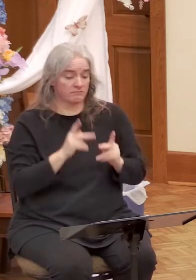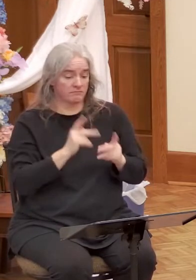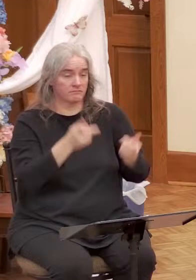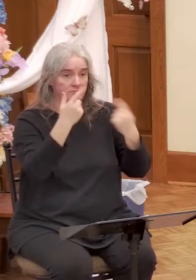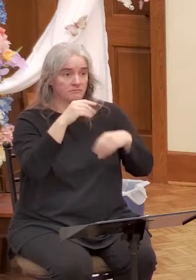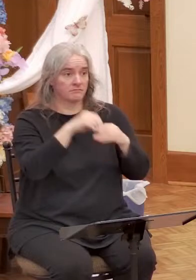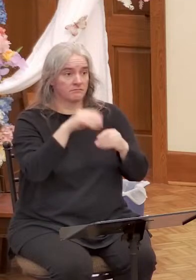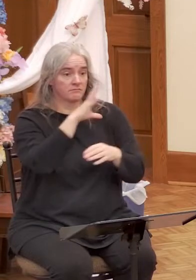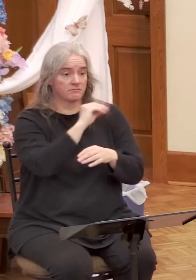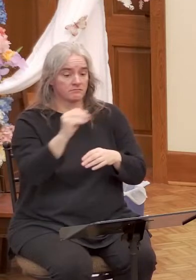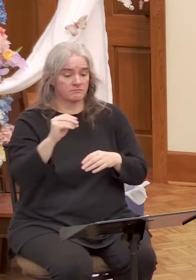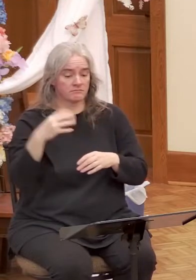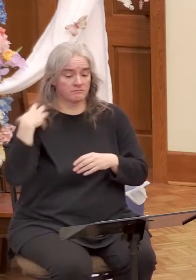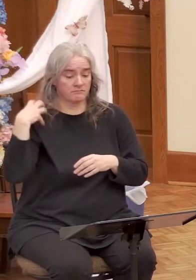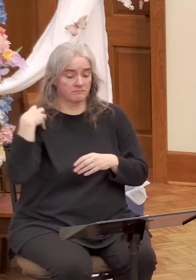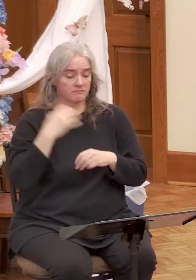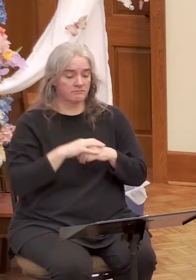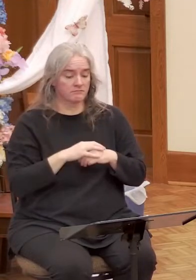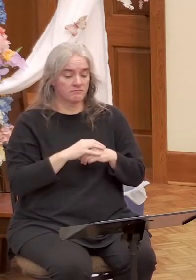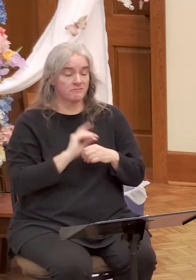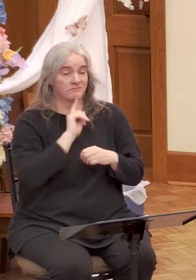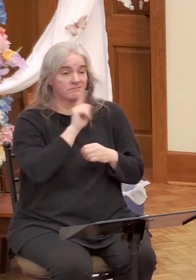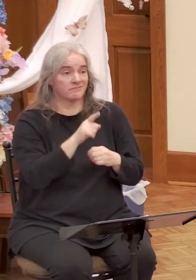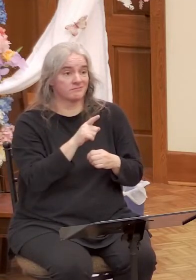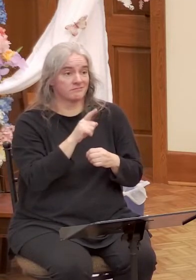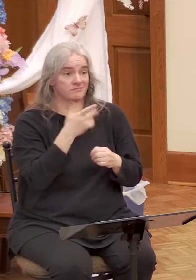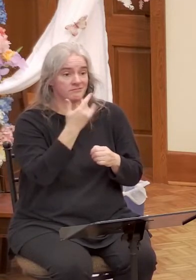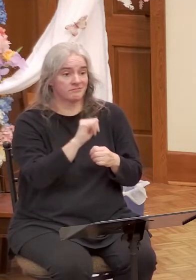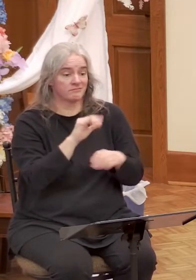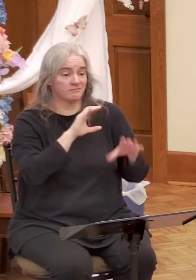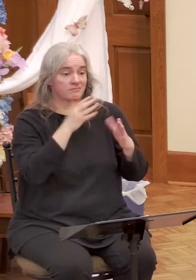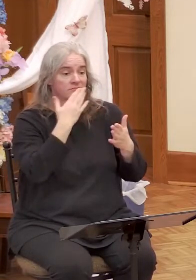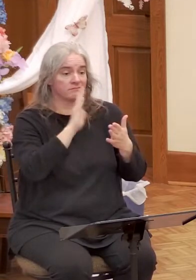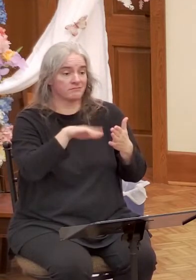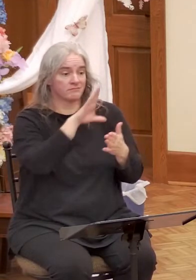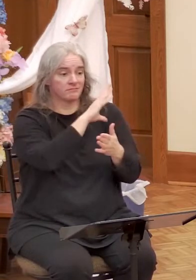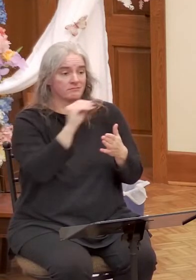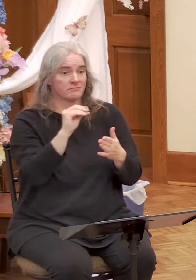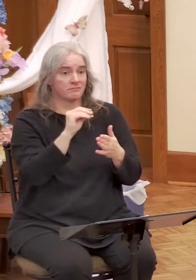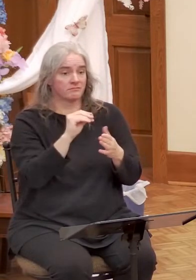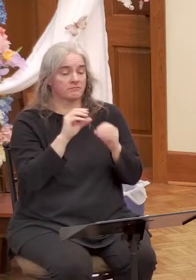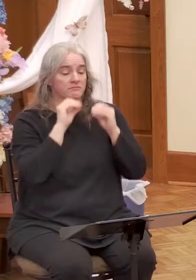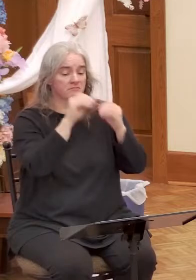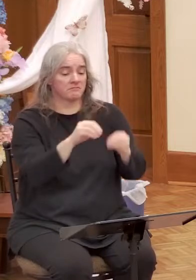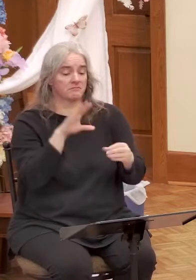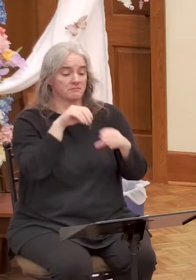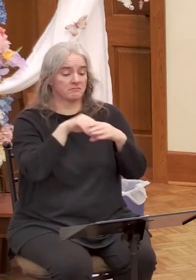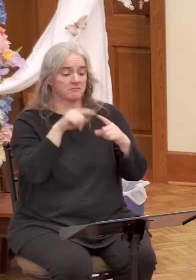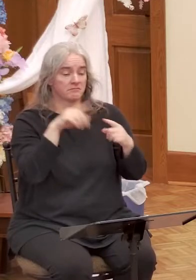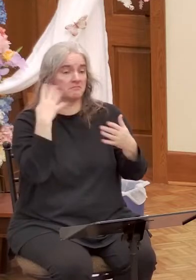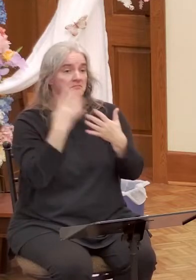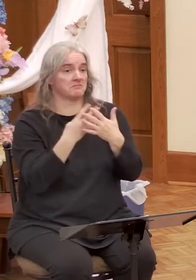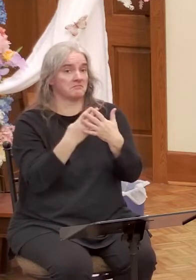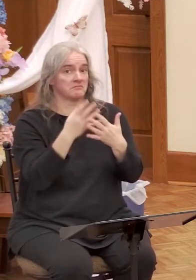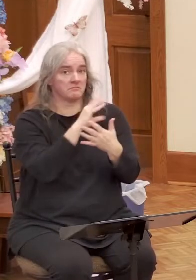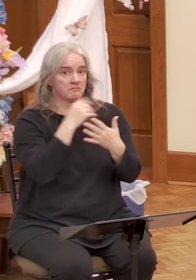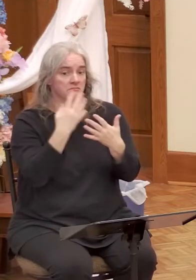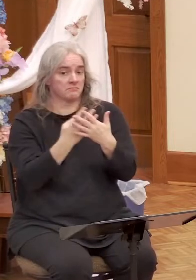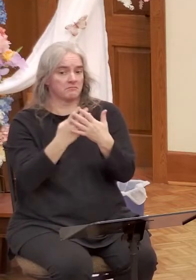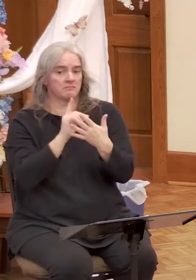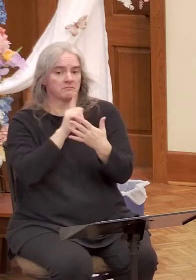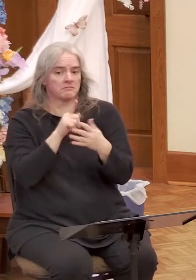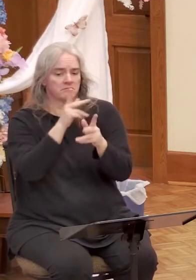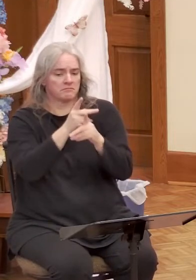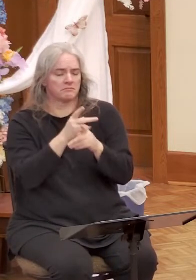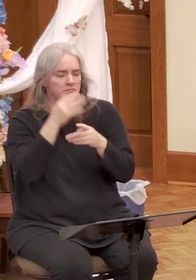stripped them and ordered them to be flogged. They were whipped many times and thrown into prison, and the jailer was told to keep a close watch on